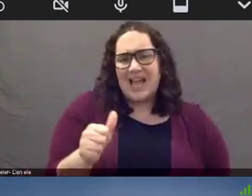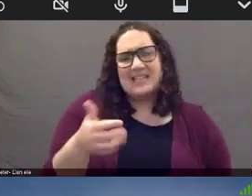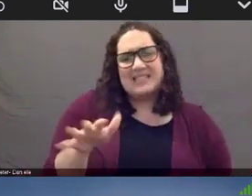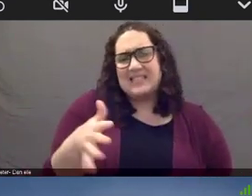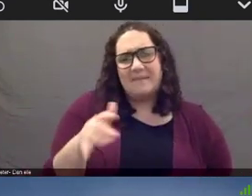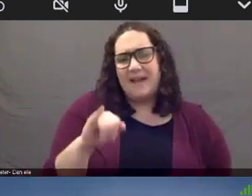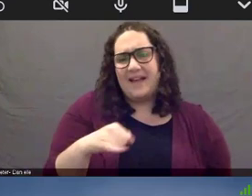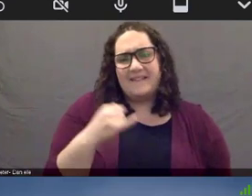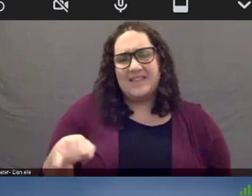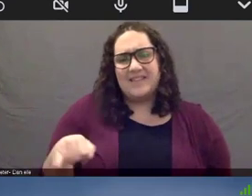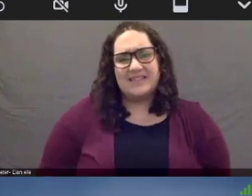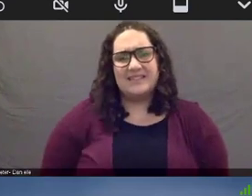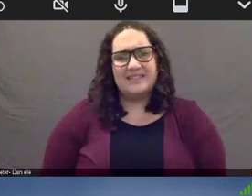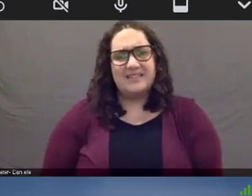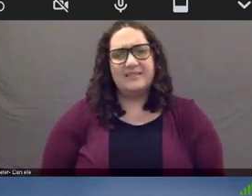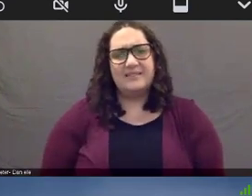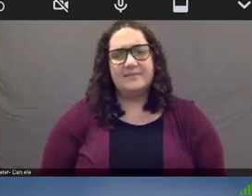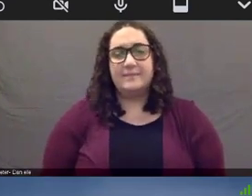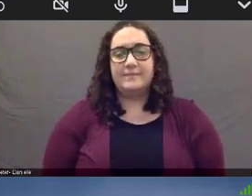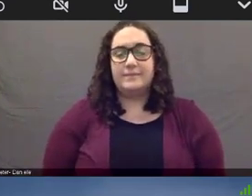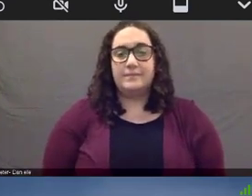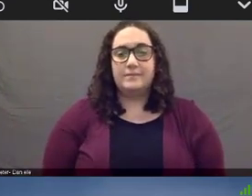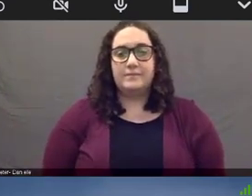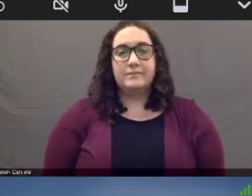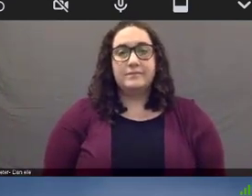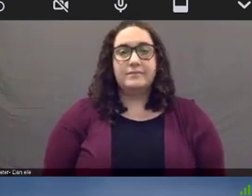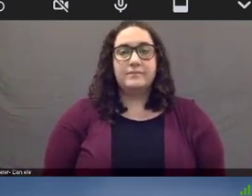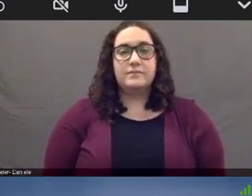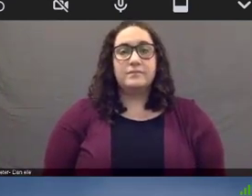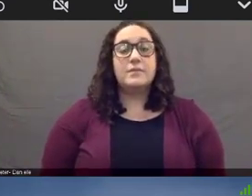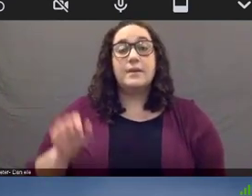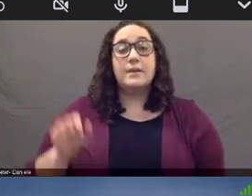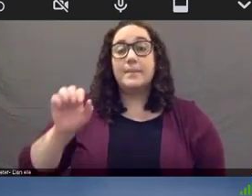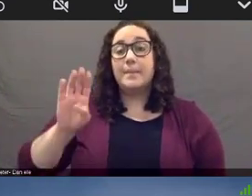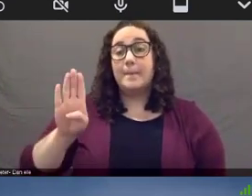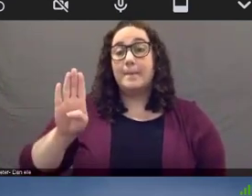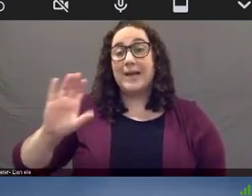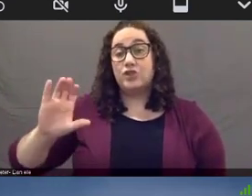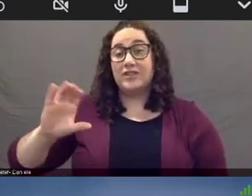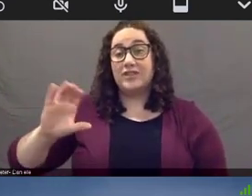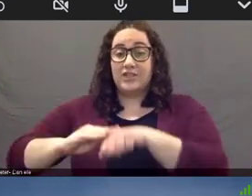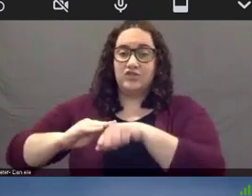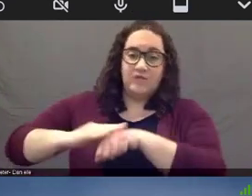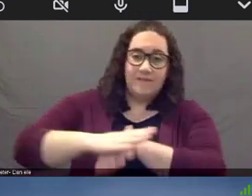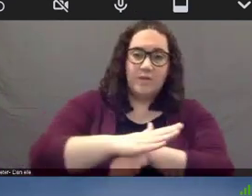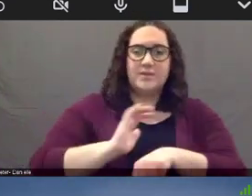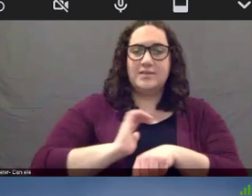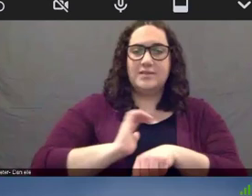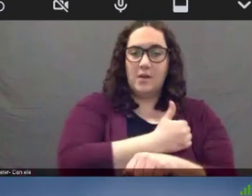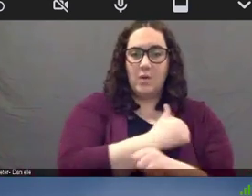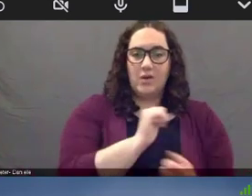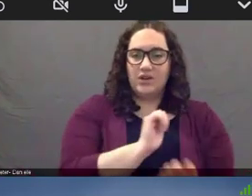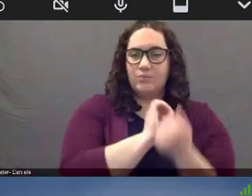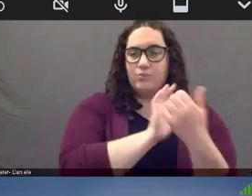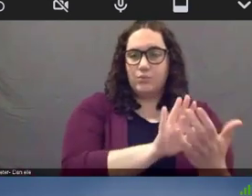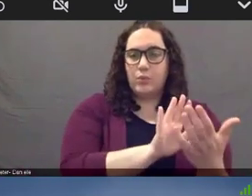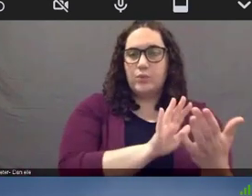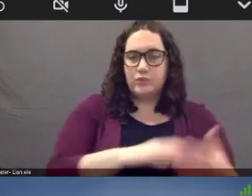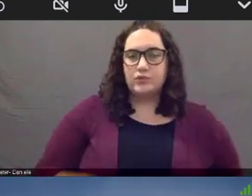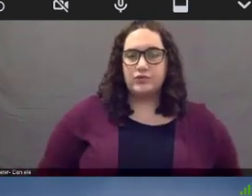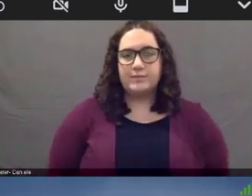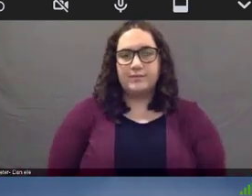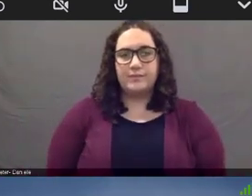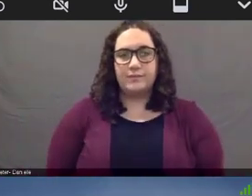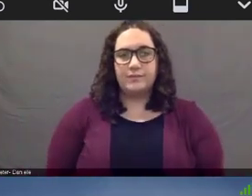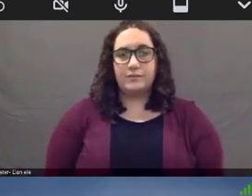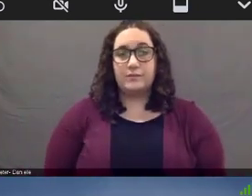solution depending on what the boundary conditions are. So if we have a constant surface temperature, then we use this equation. If